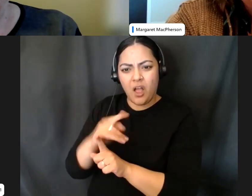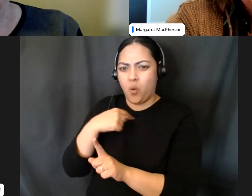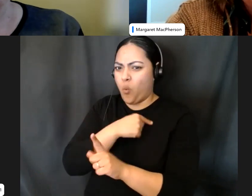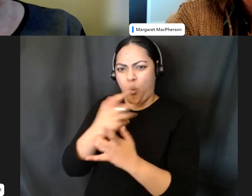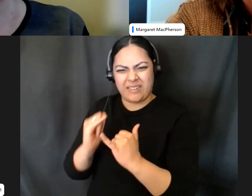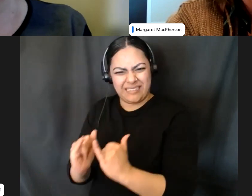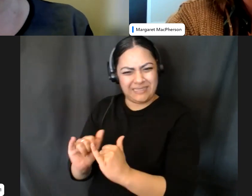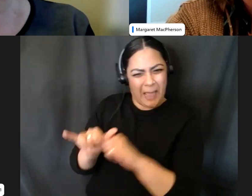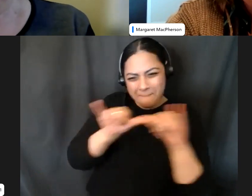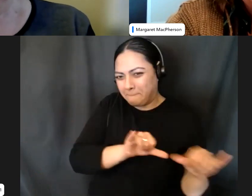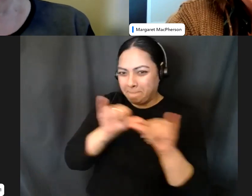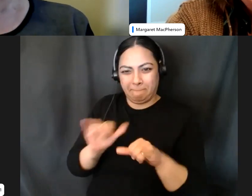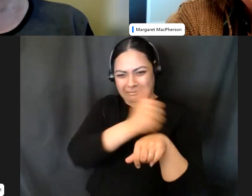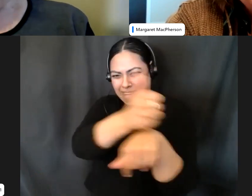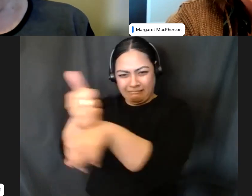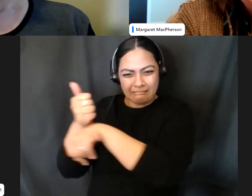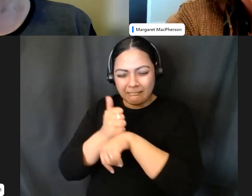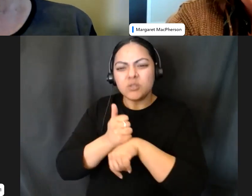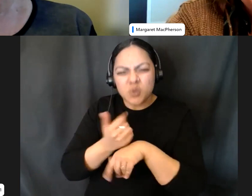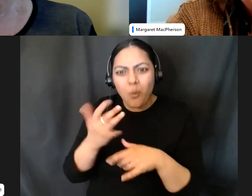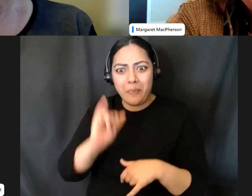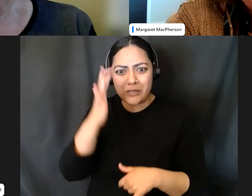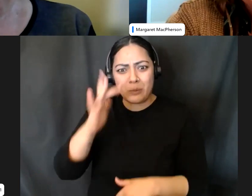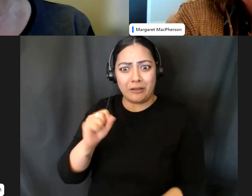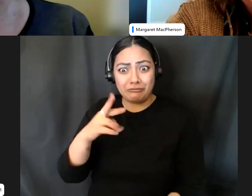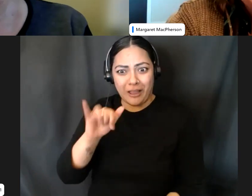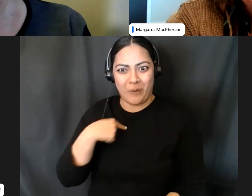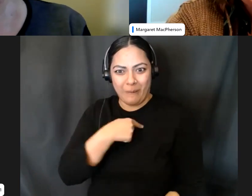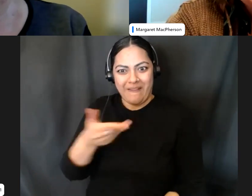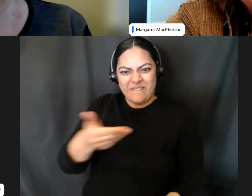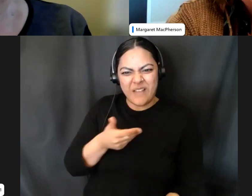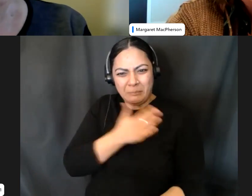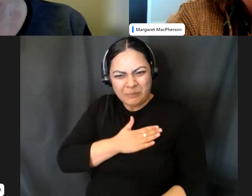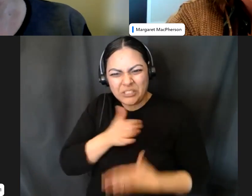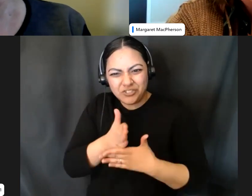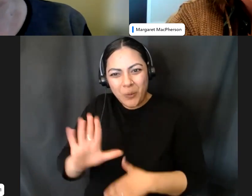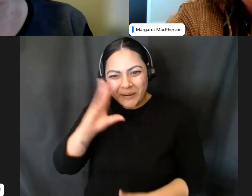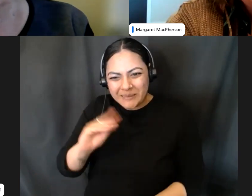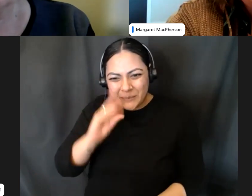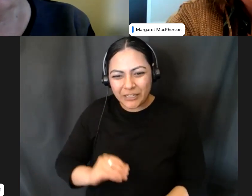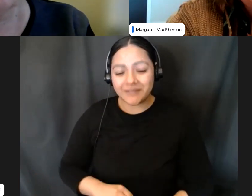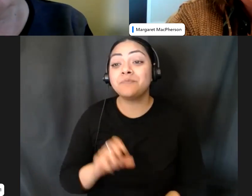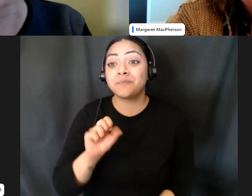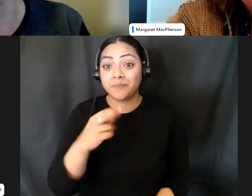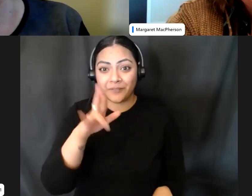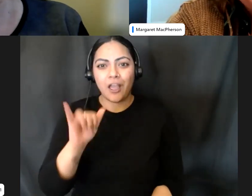to give you the opportunity to just weigh in a little bit about your experience. I'm